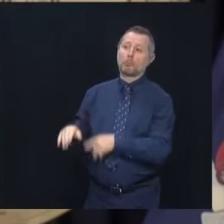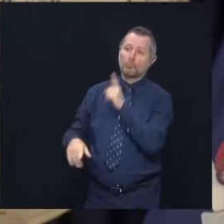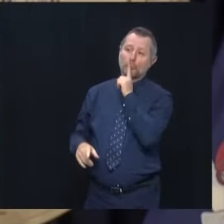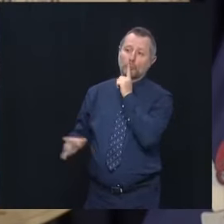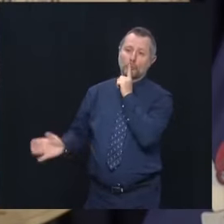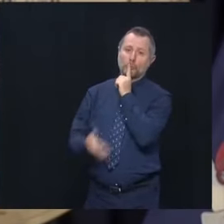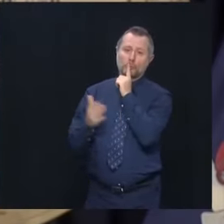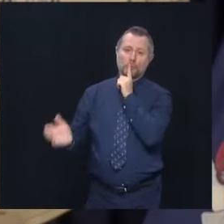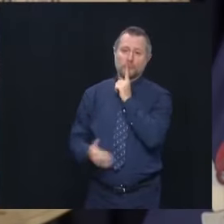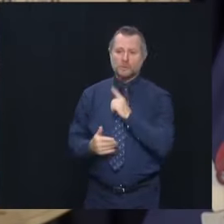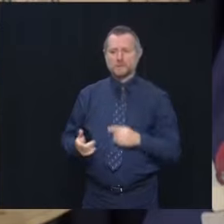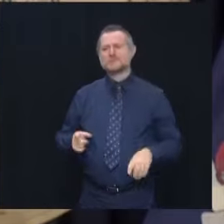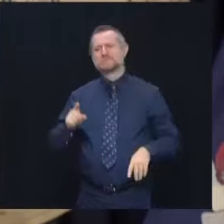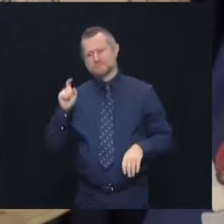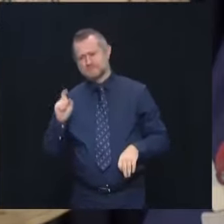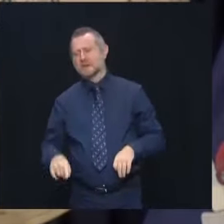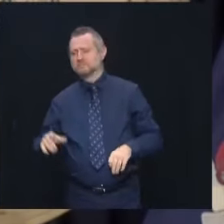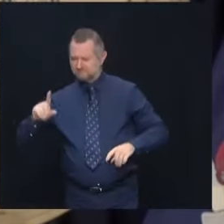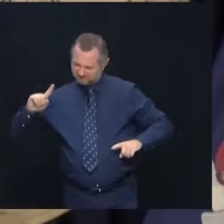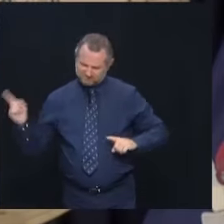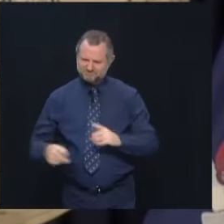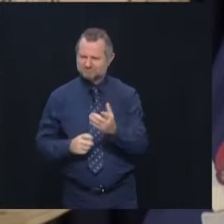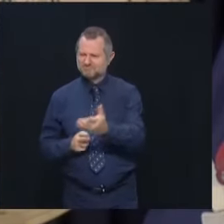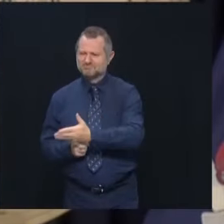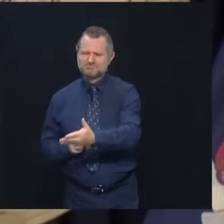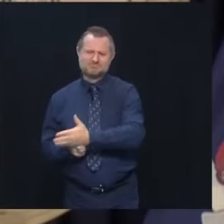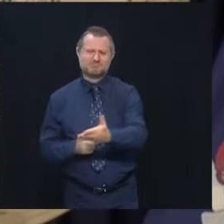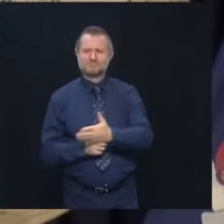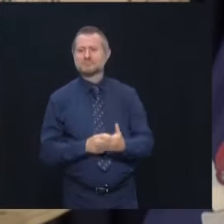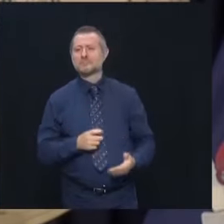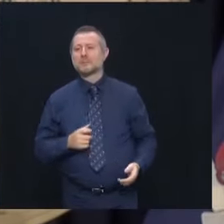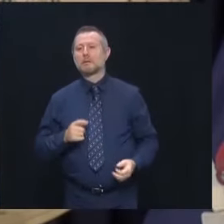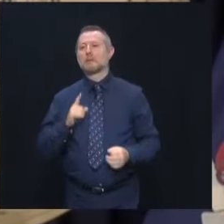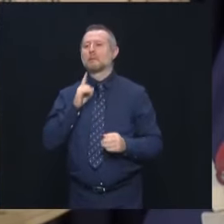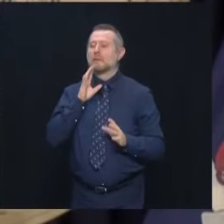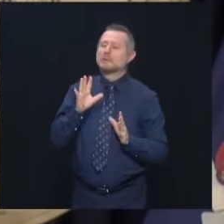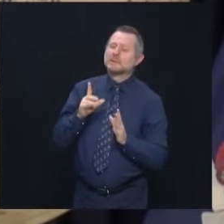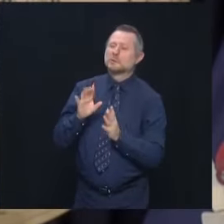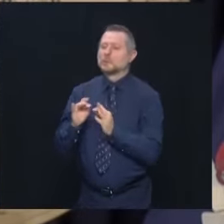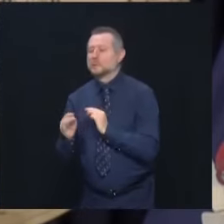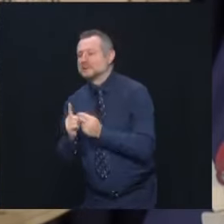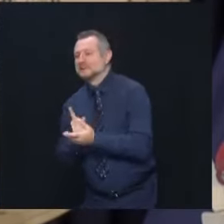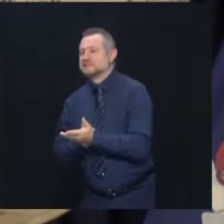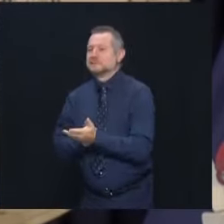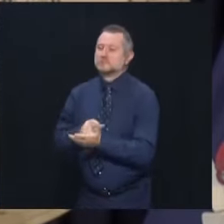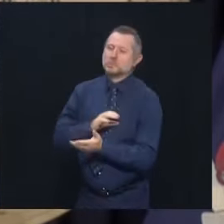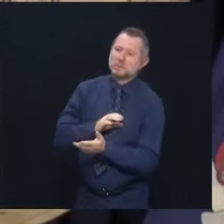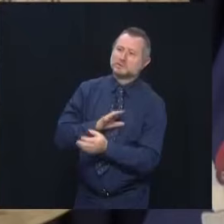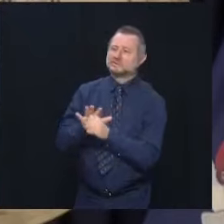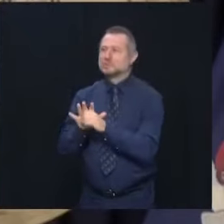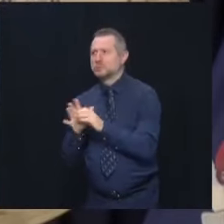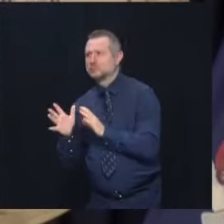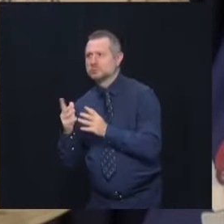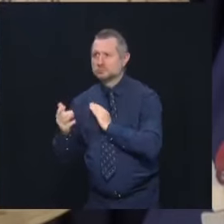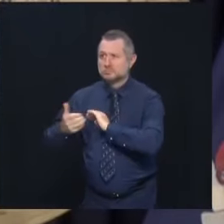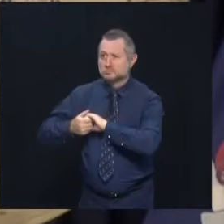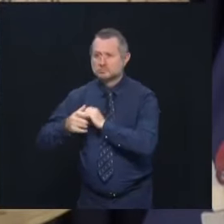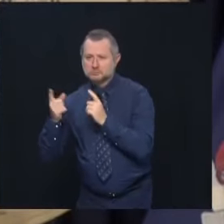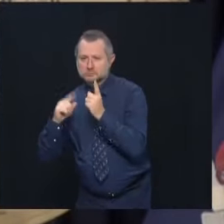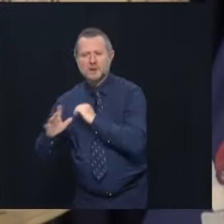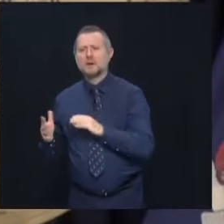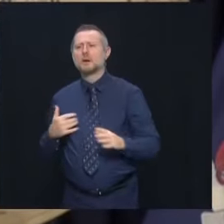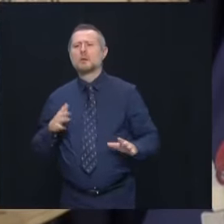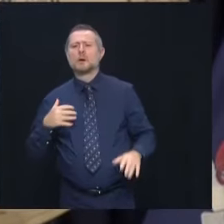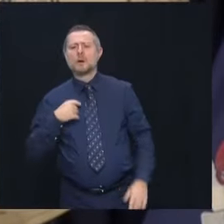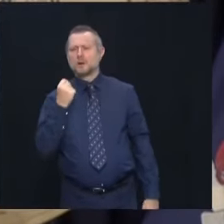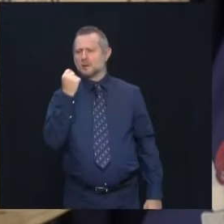They have to be enforced. Well, we have tension with the police. We have tension over here. I don't want to. I get it.